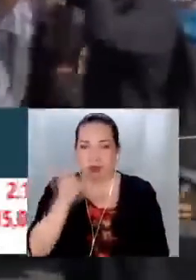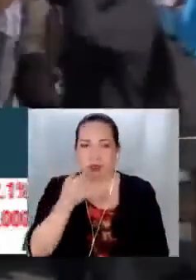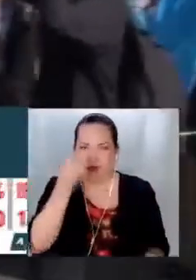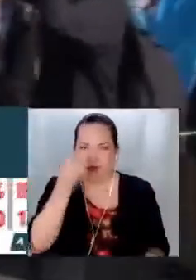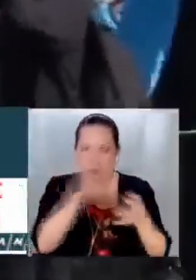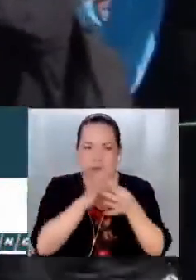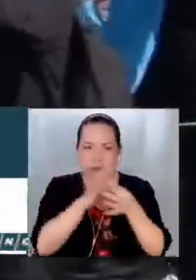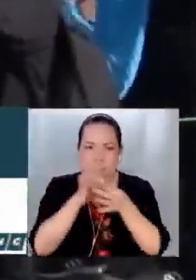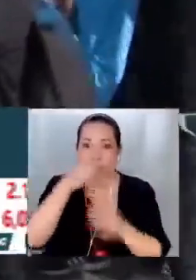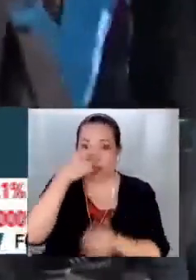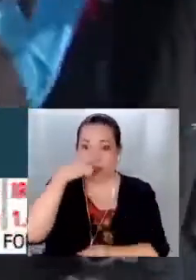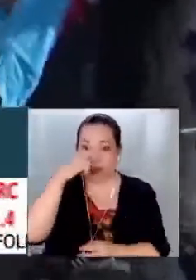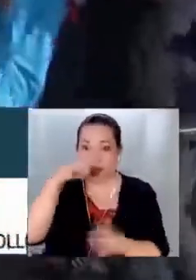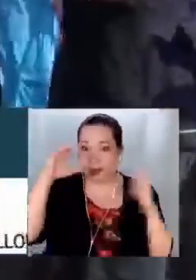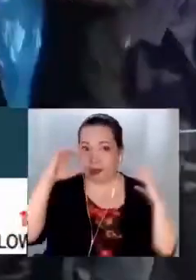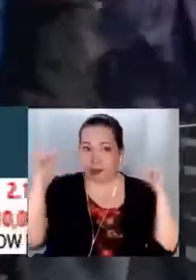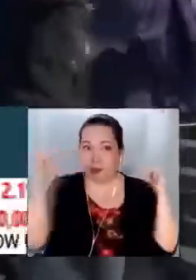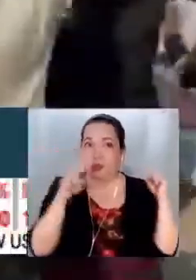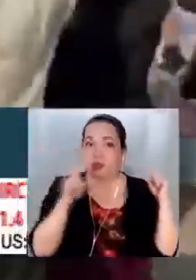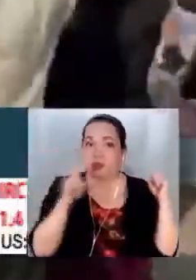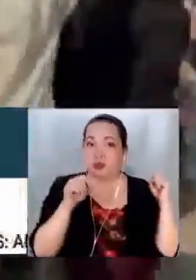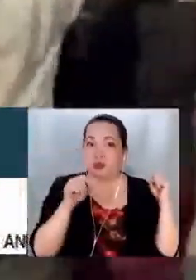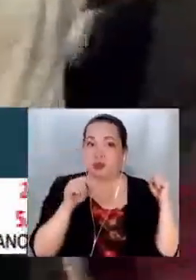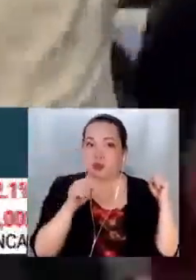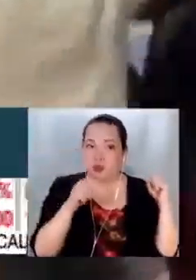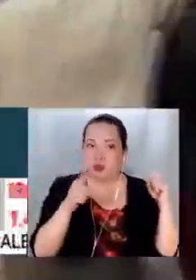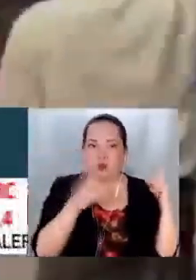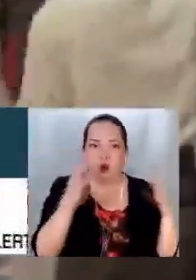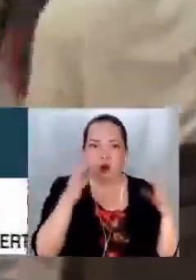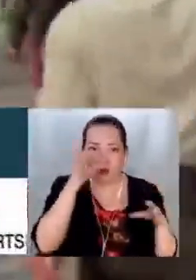so Filipinos can seek temporary shelter there.